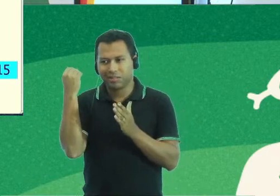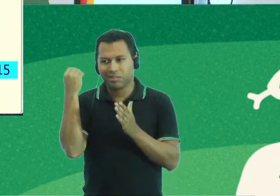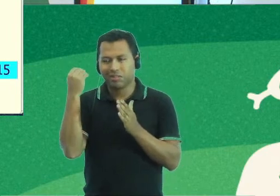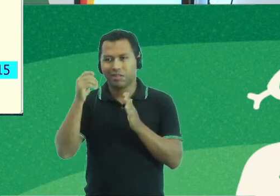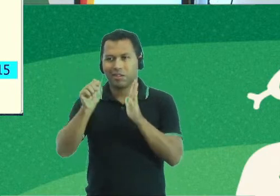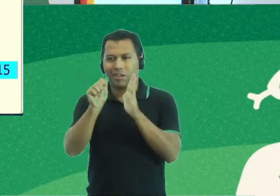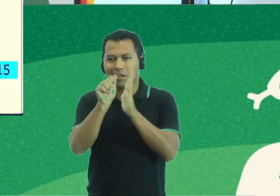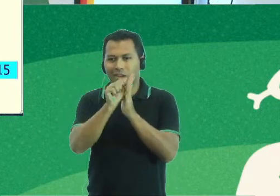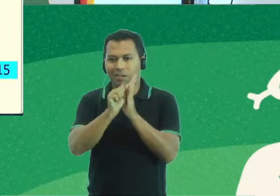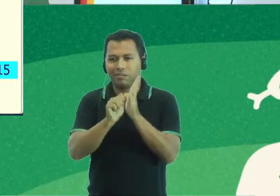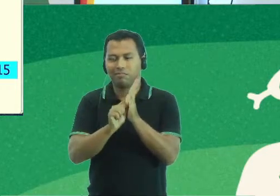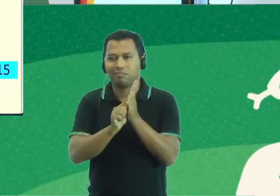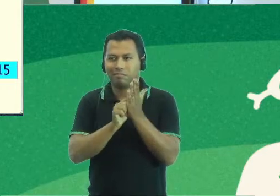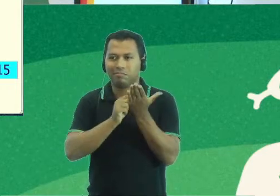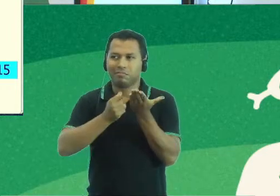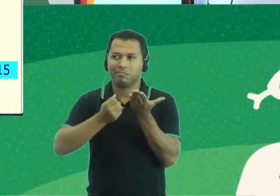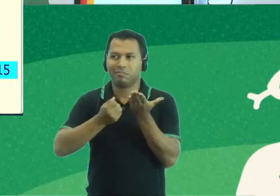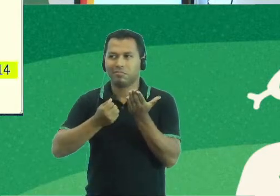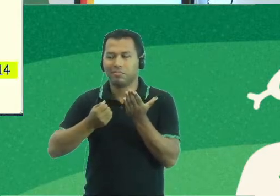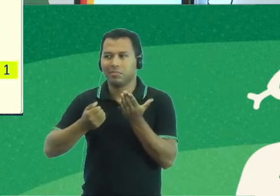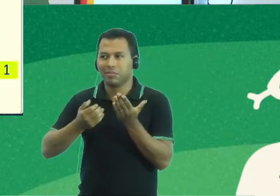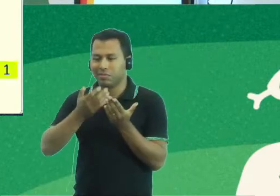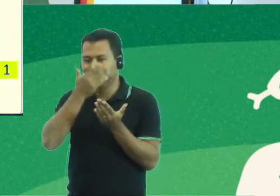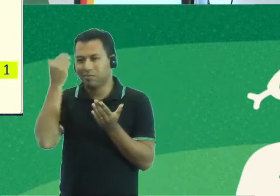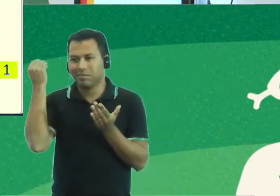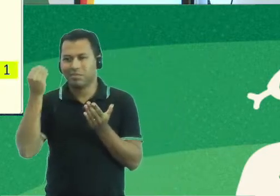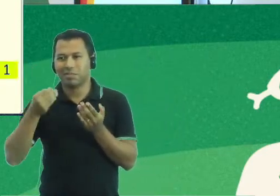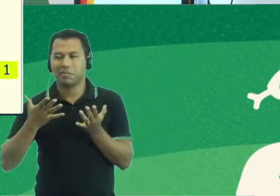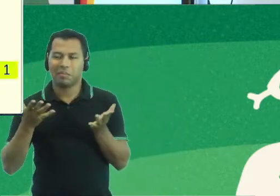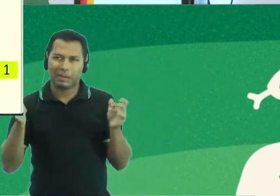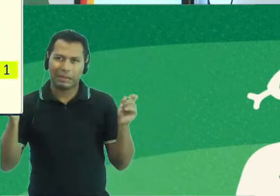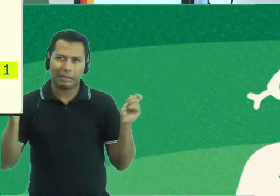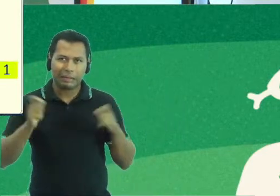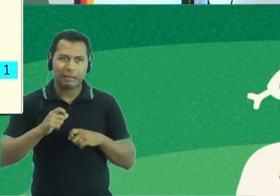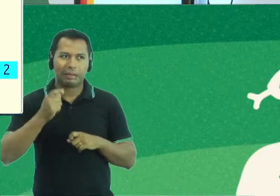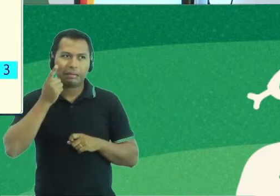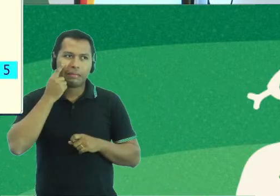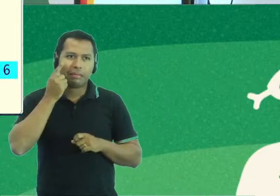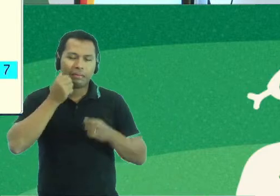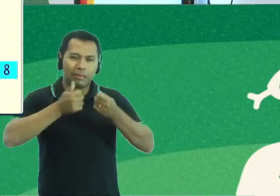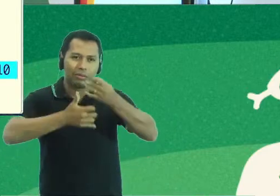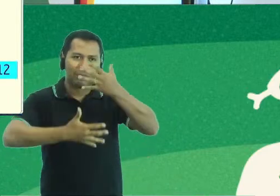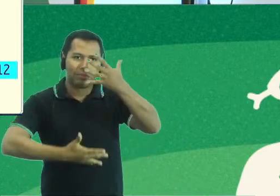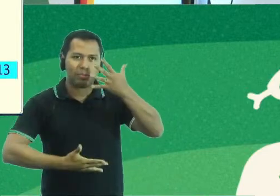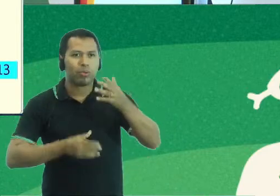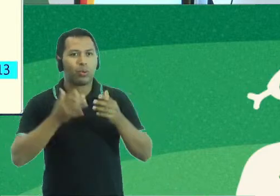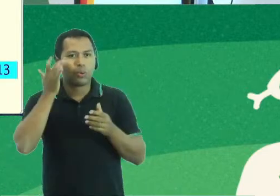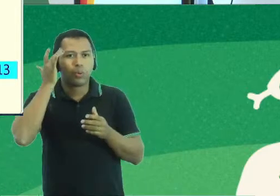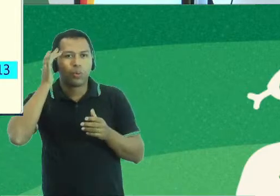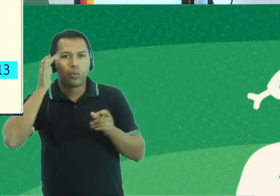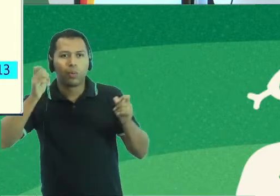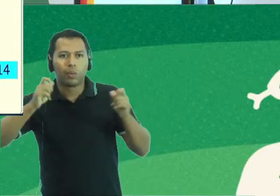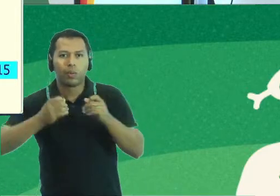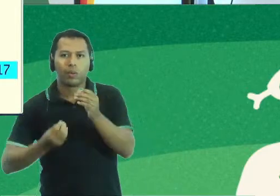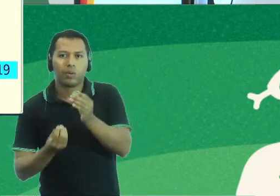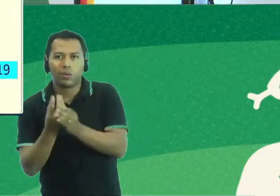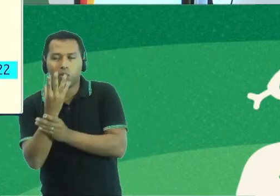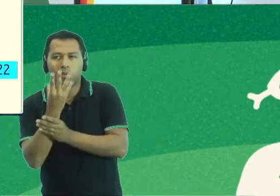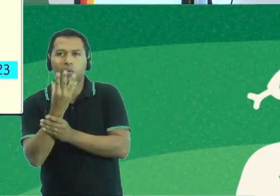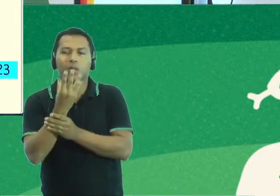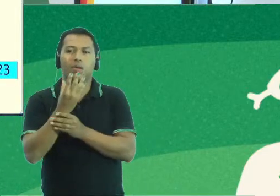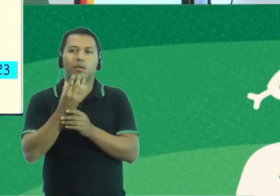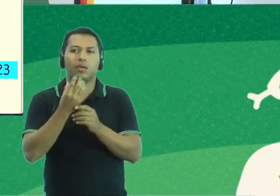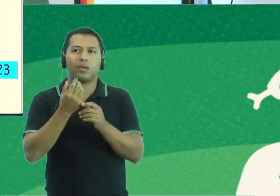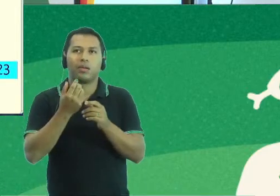at least I can see that. Actually, I'll create this up here. So I'll say scheduler equals,